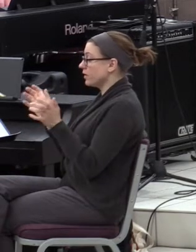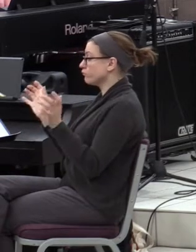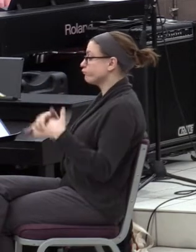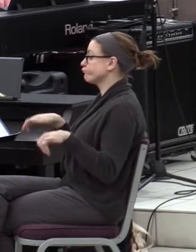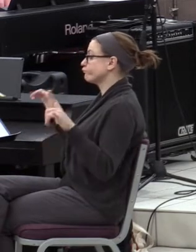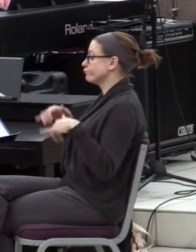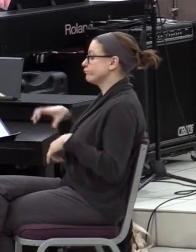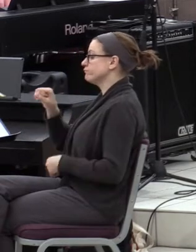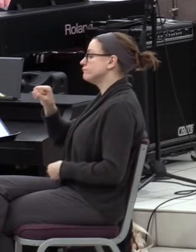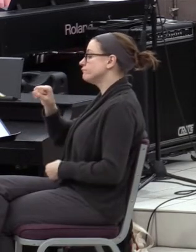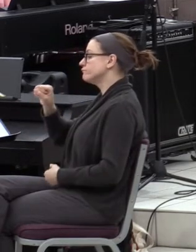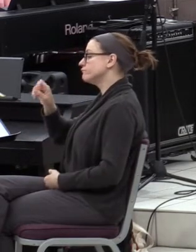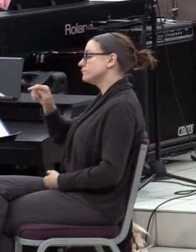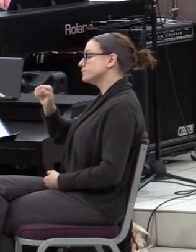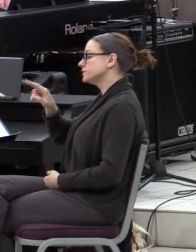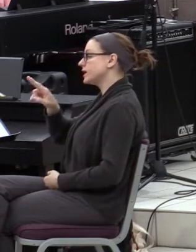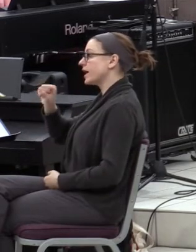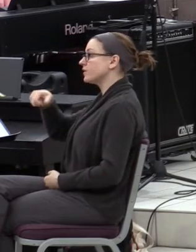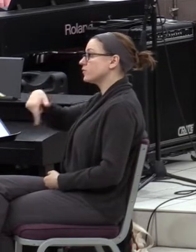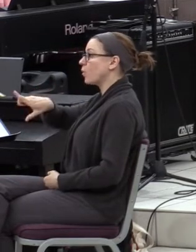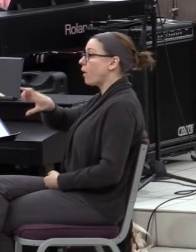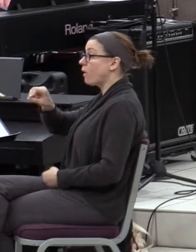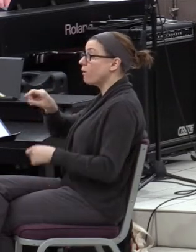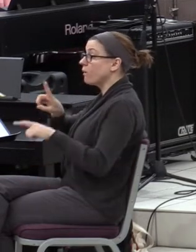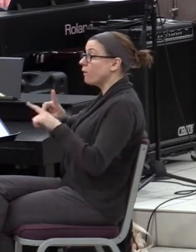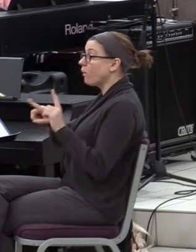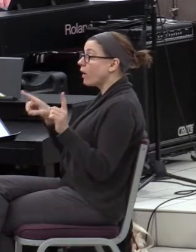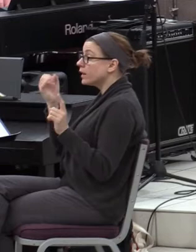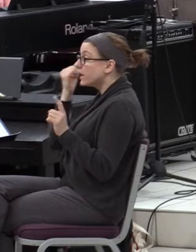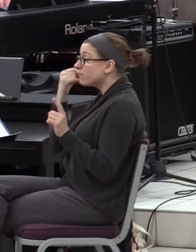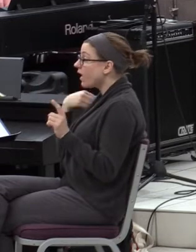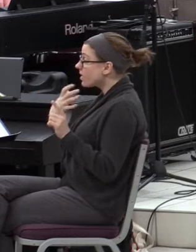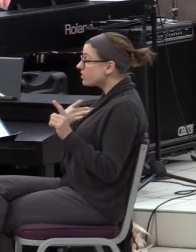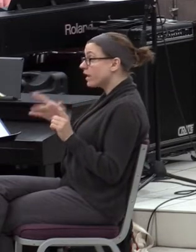What if I like it the way it is?